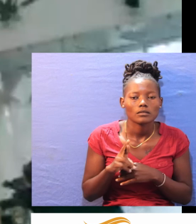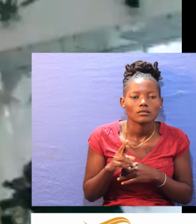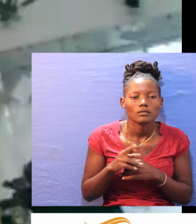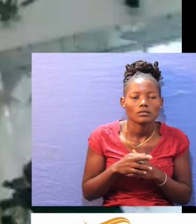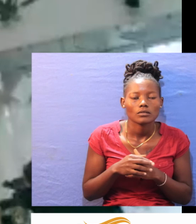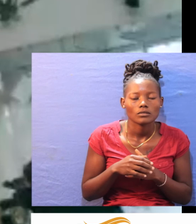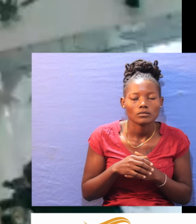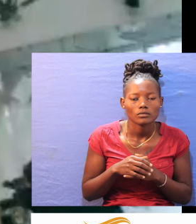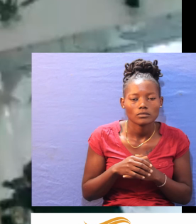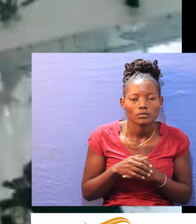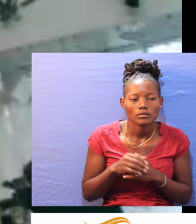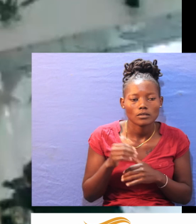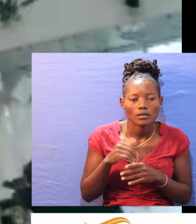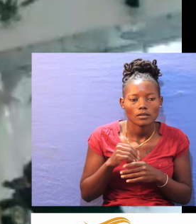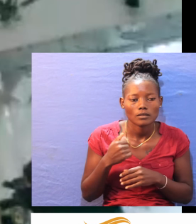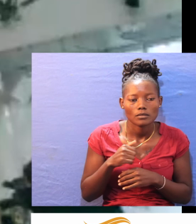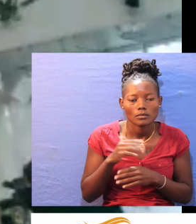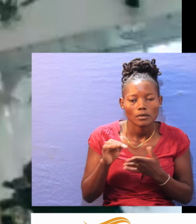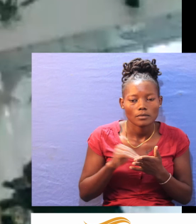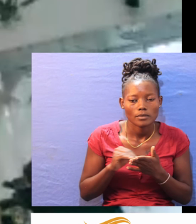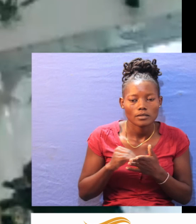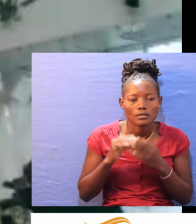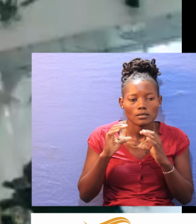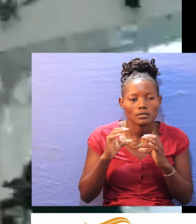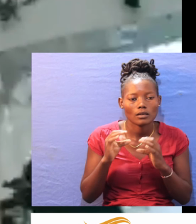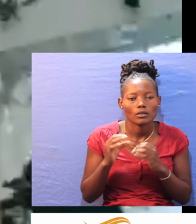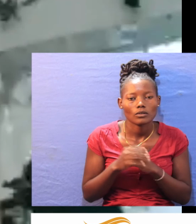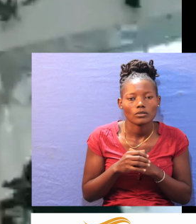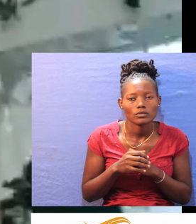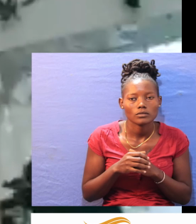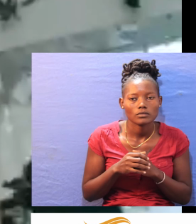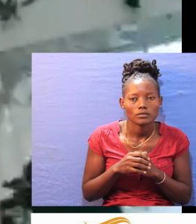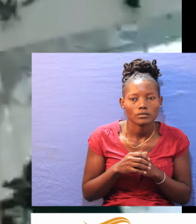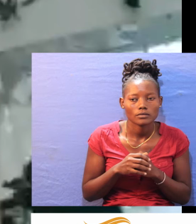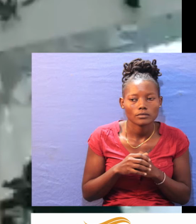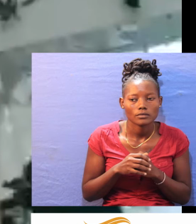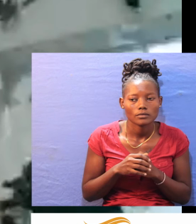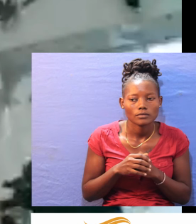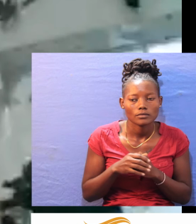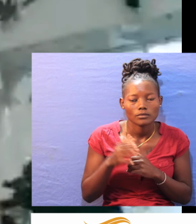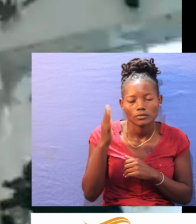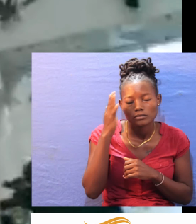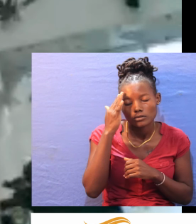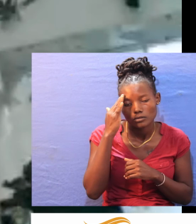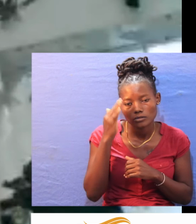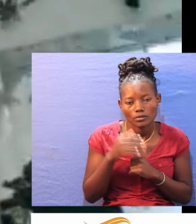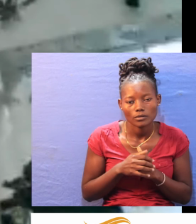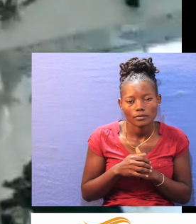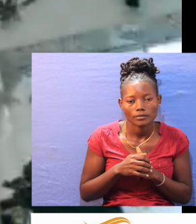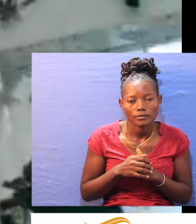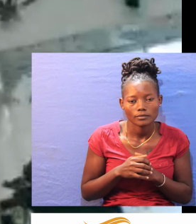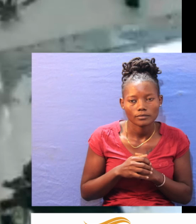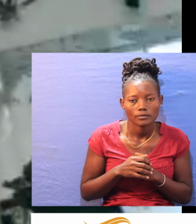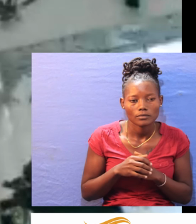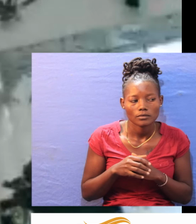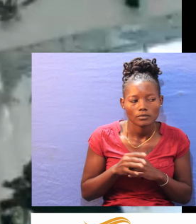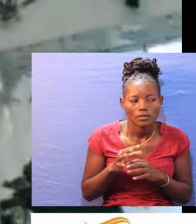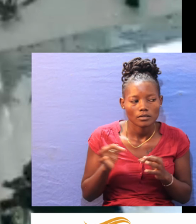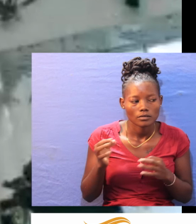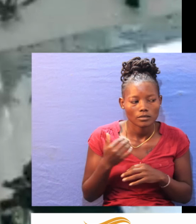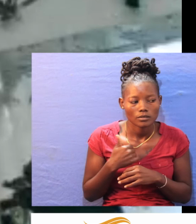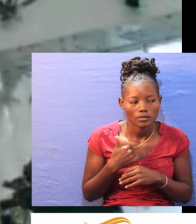in my methods as a coach there. you know, I want, so learning is a